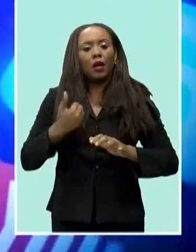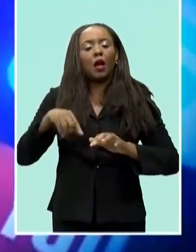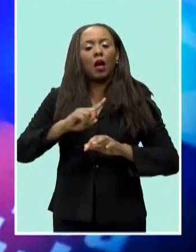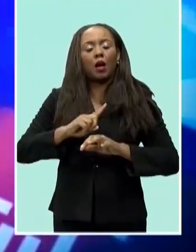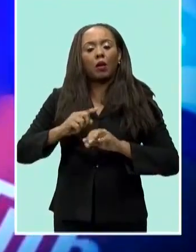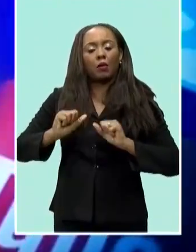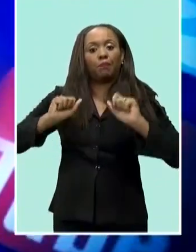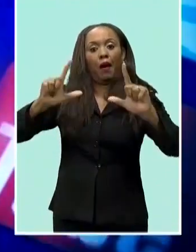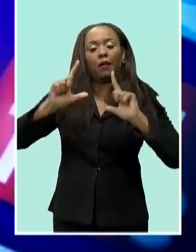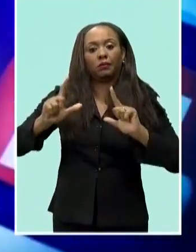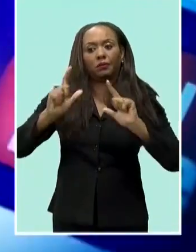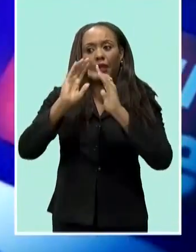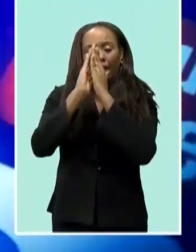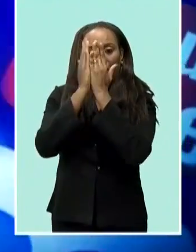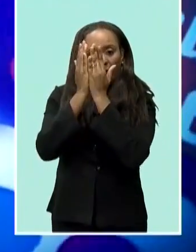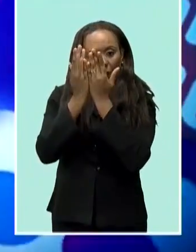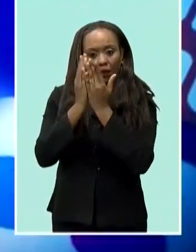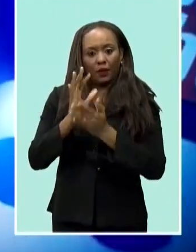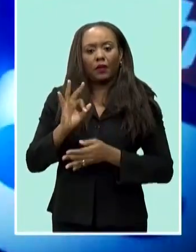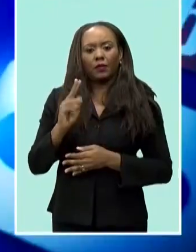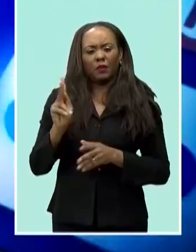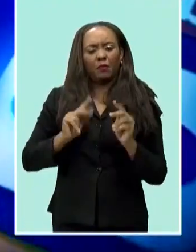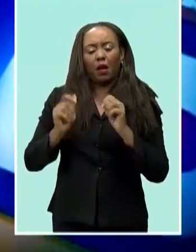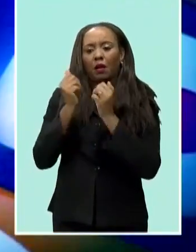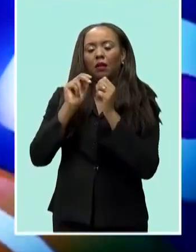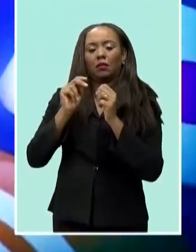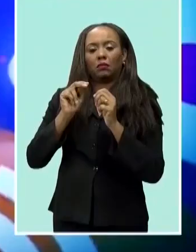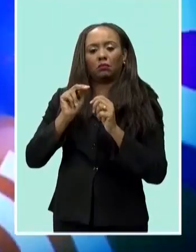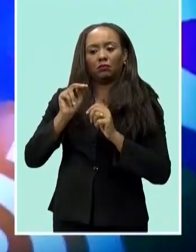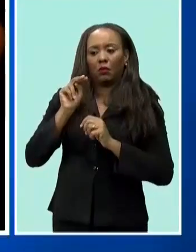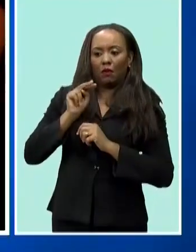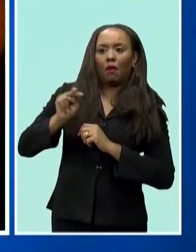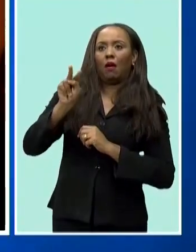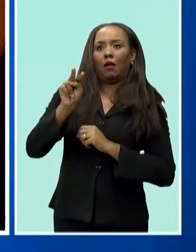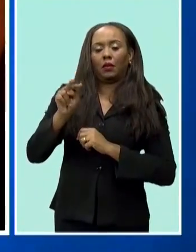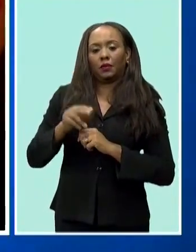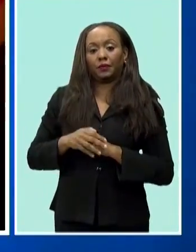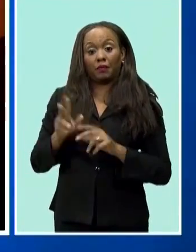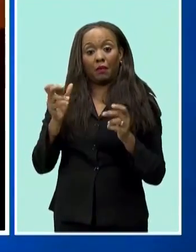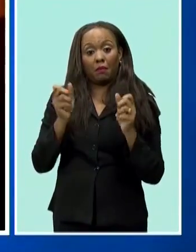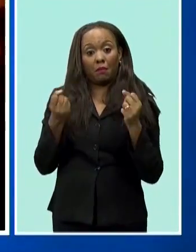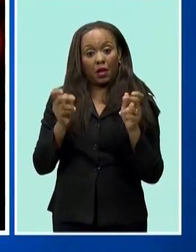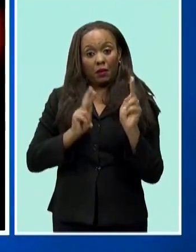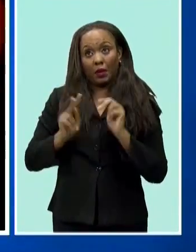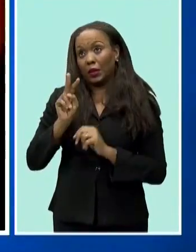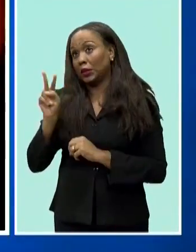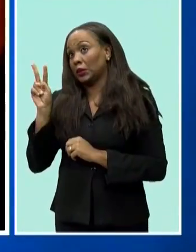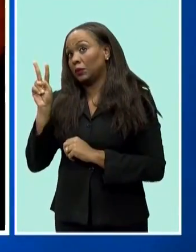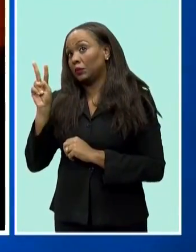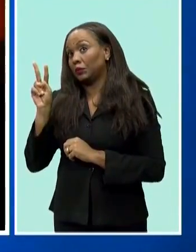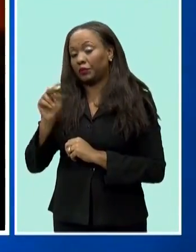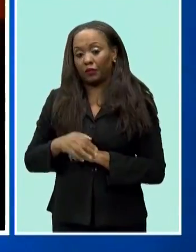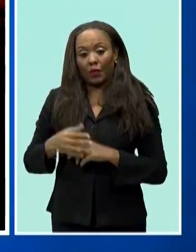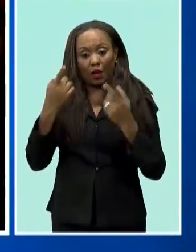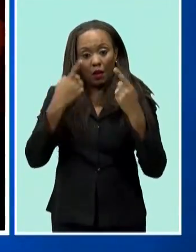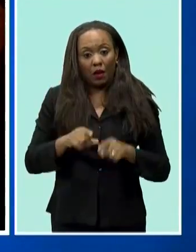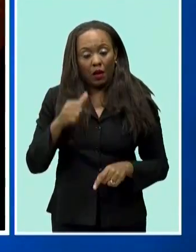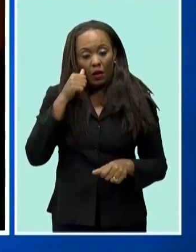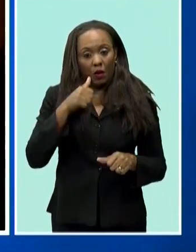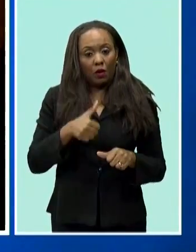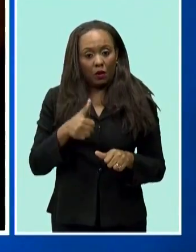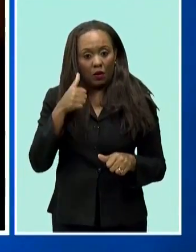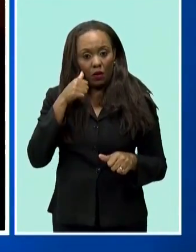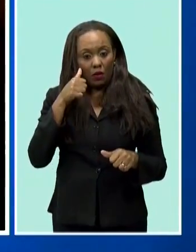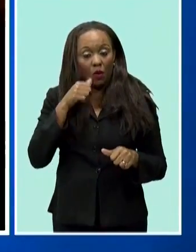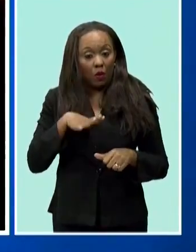it on Facebook. It's been viewed, that is, thousands of times. Now, many people like Linda Freeman agree with the woman who identified herself as